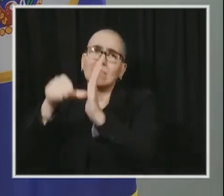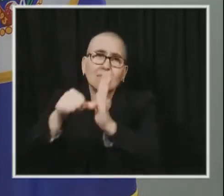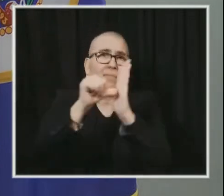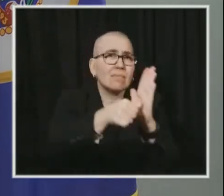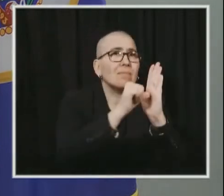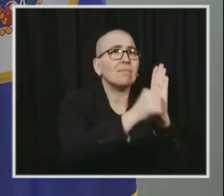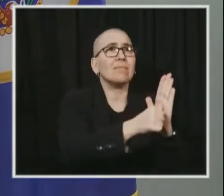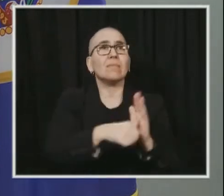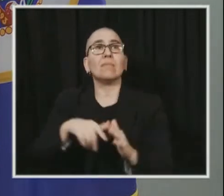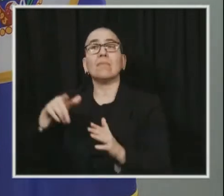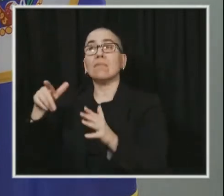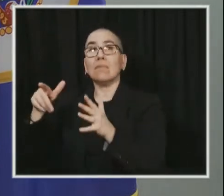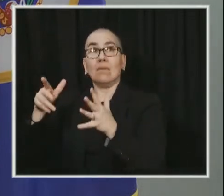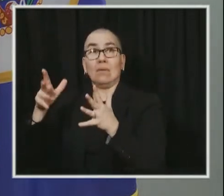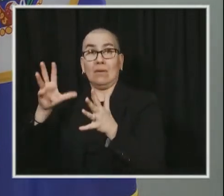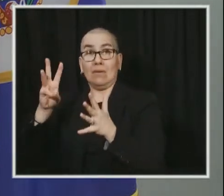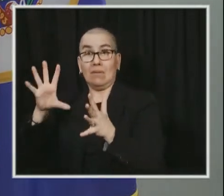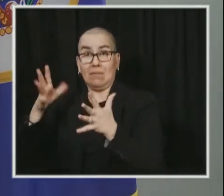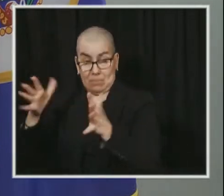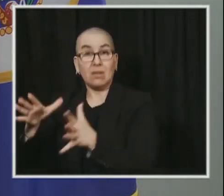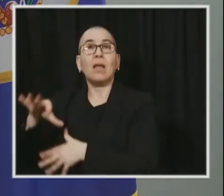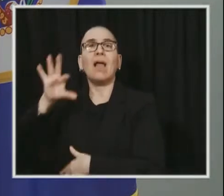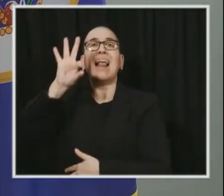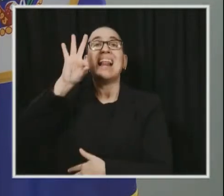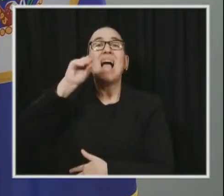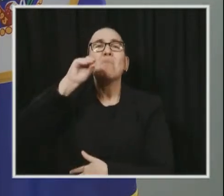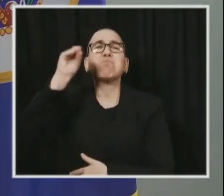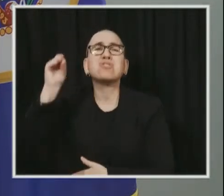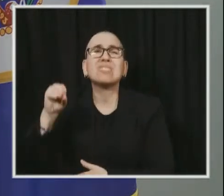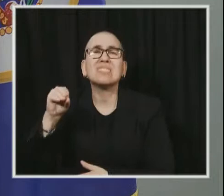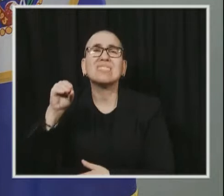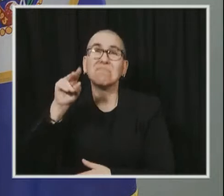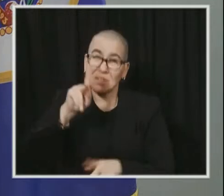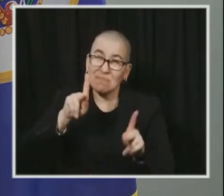population that has suffered 90% of the deaths in Minnesota and